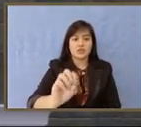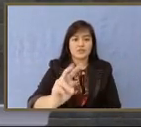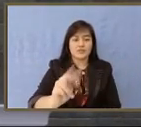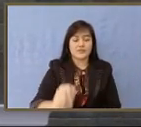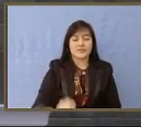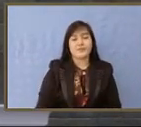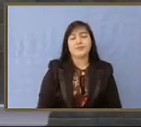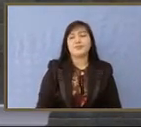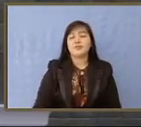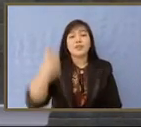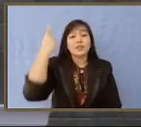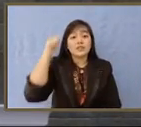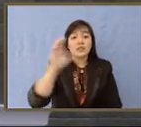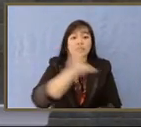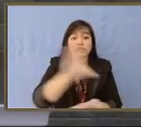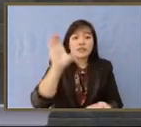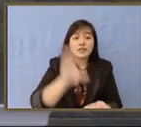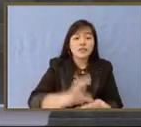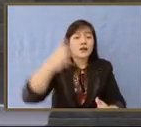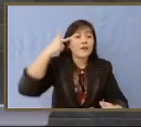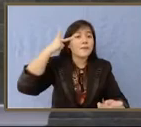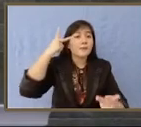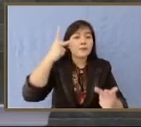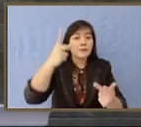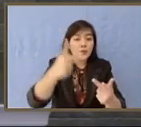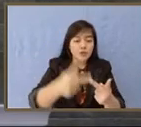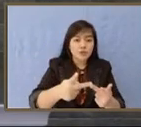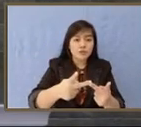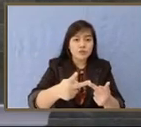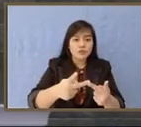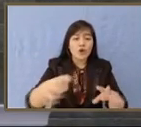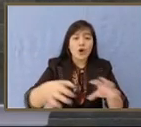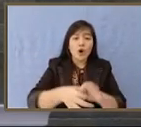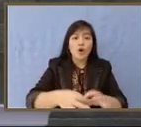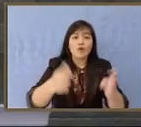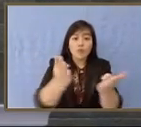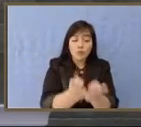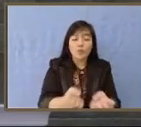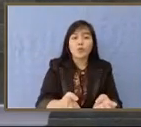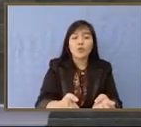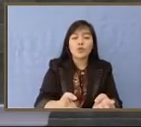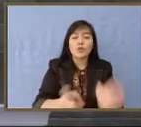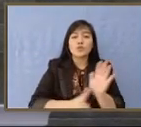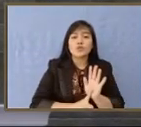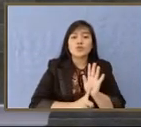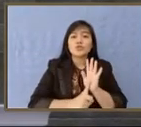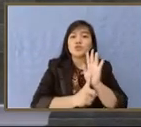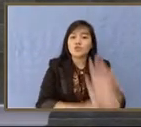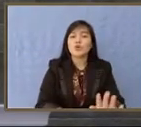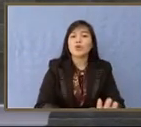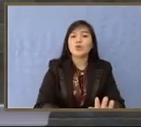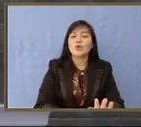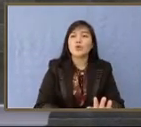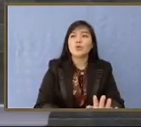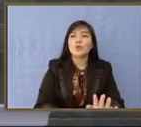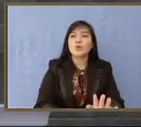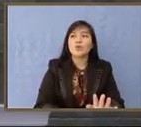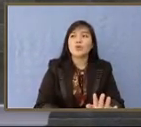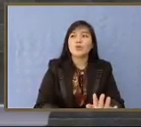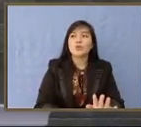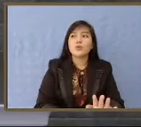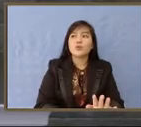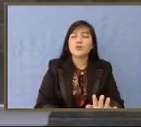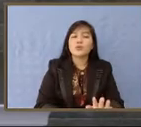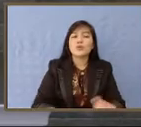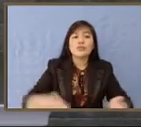to show how a Gentile woman became one of the ancestors of Christ.